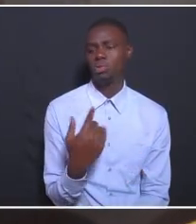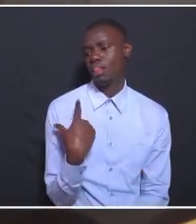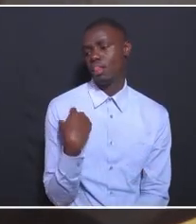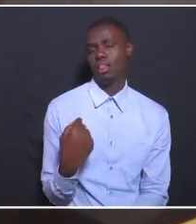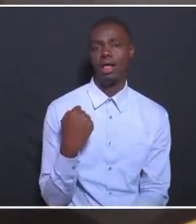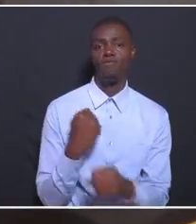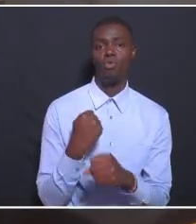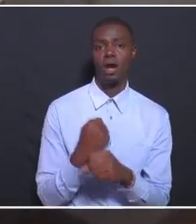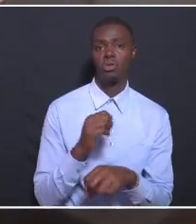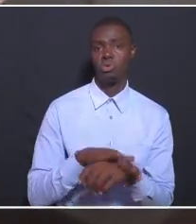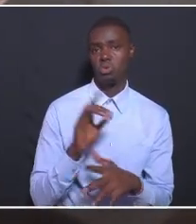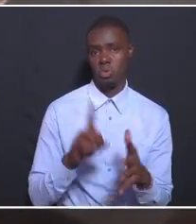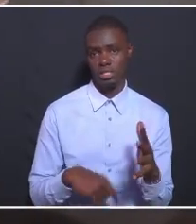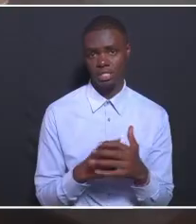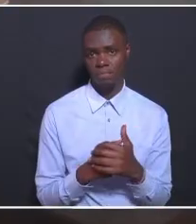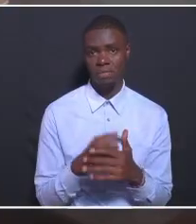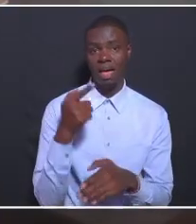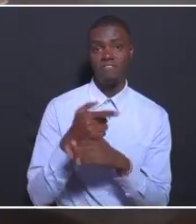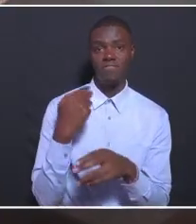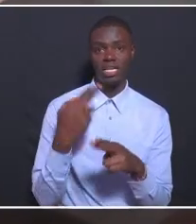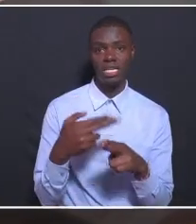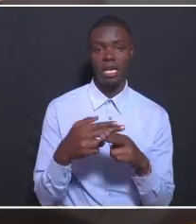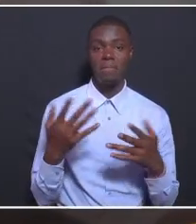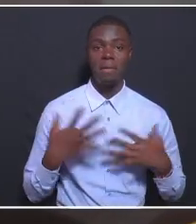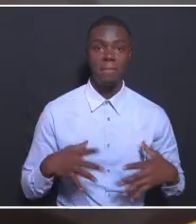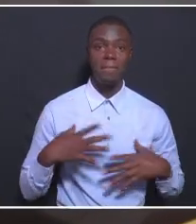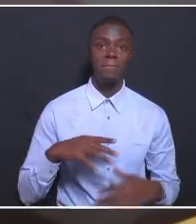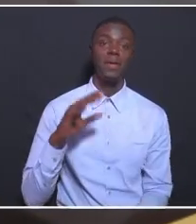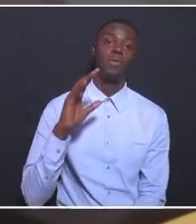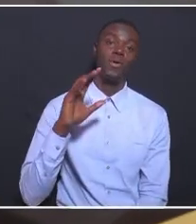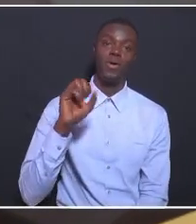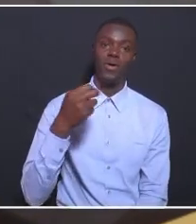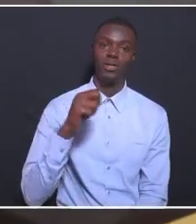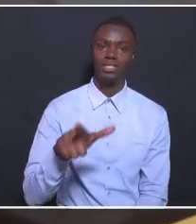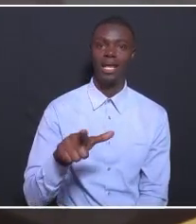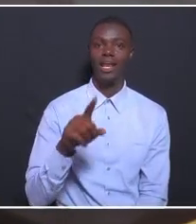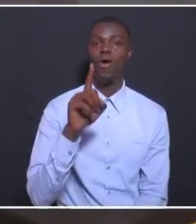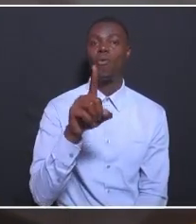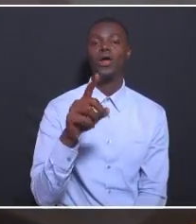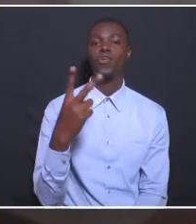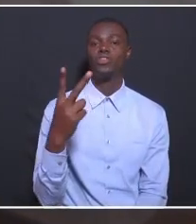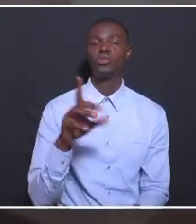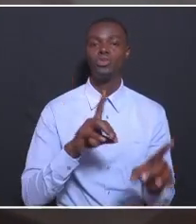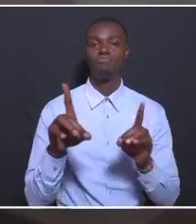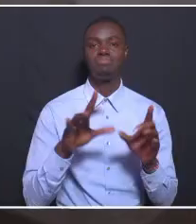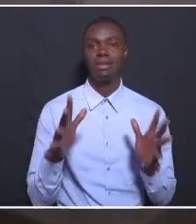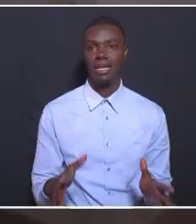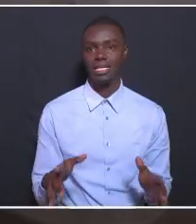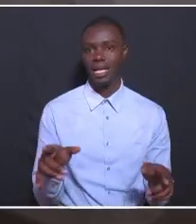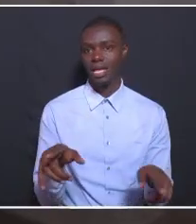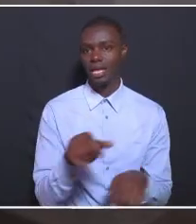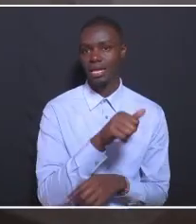worked on a film called The People Shall. I was one of the two directors and also the editor of the